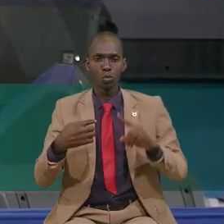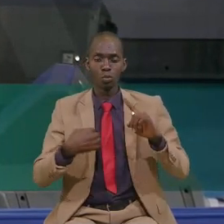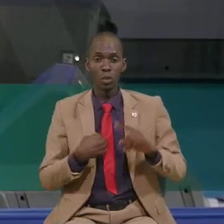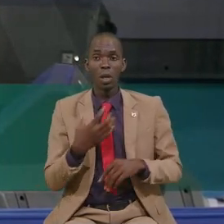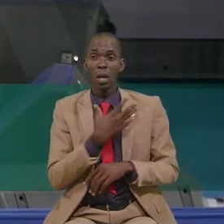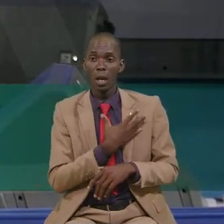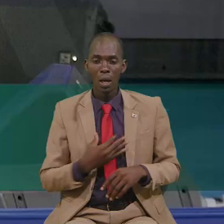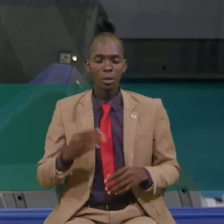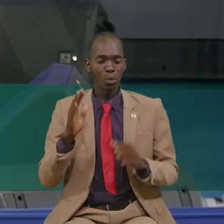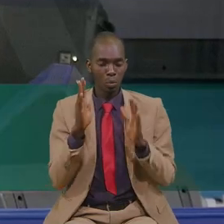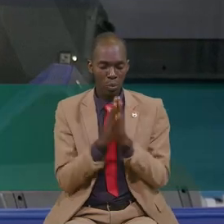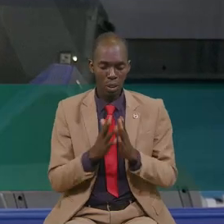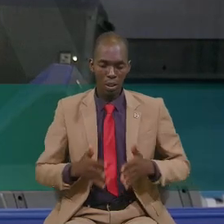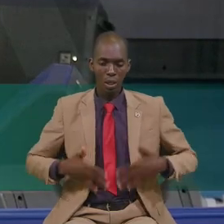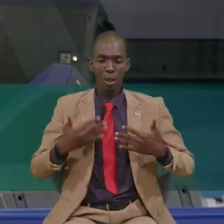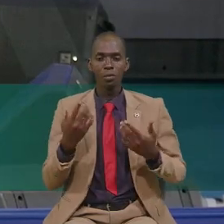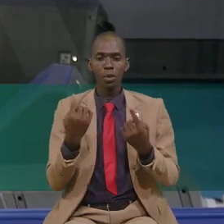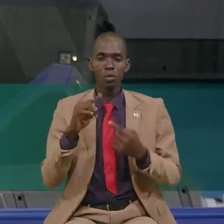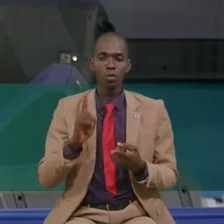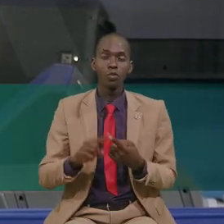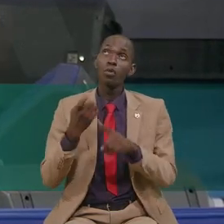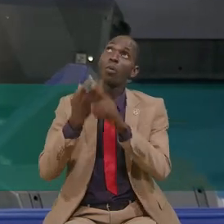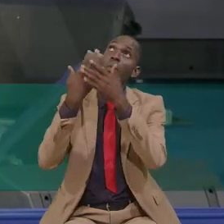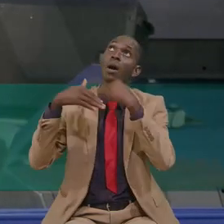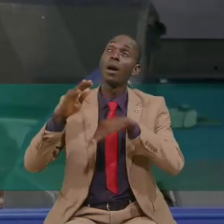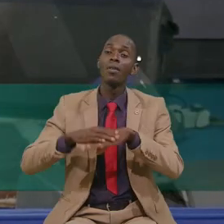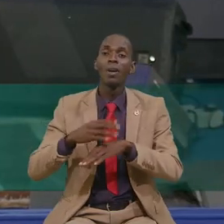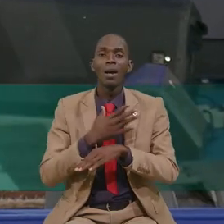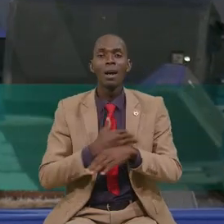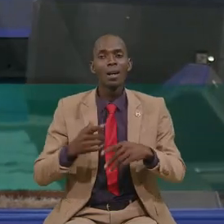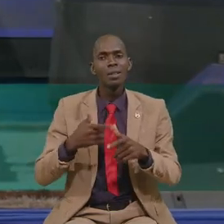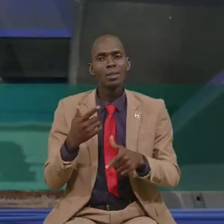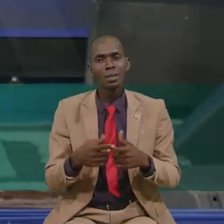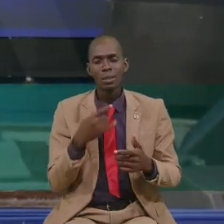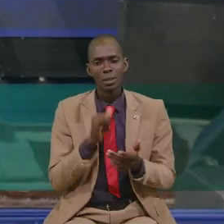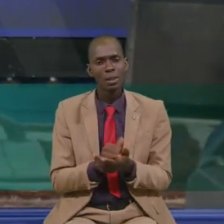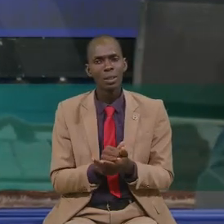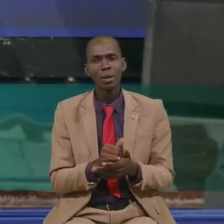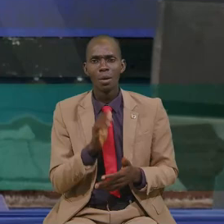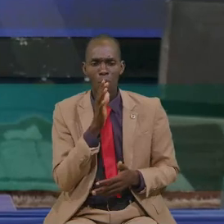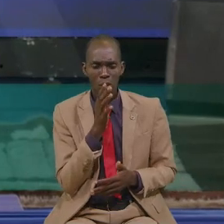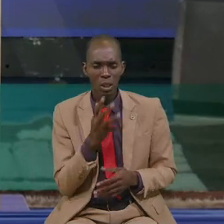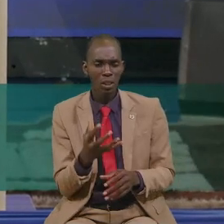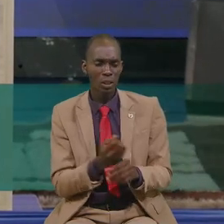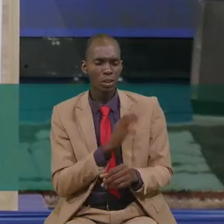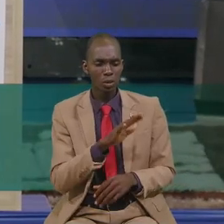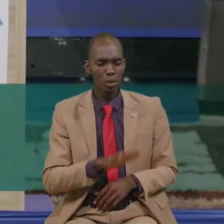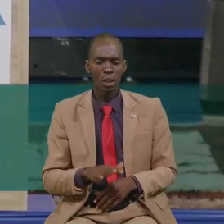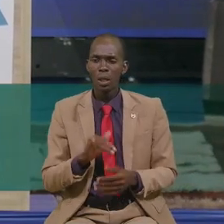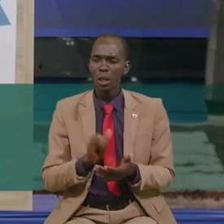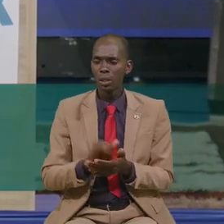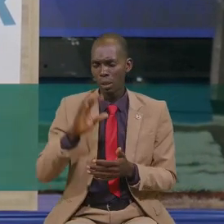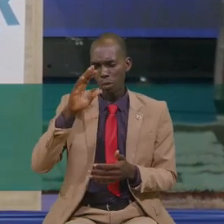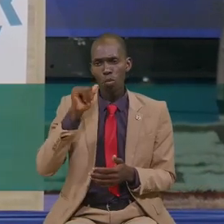prayed, life came up from heaven. And then he said, mother, take your child. And the woman said, now